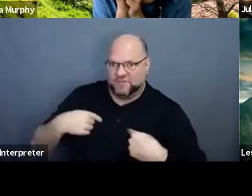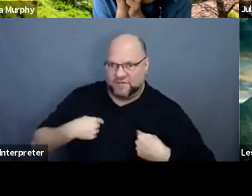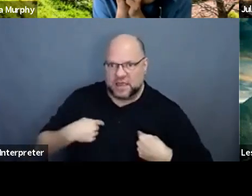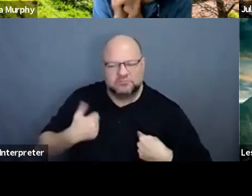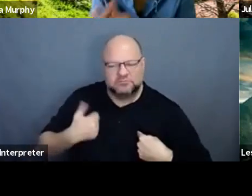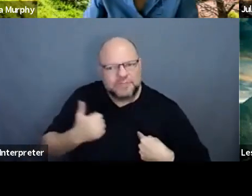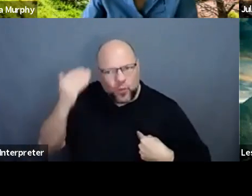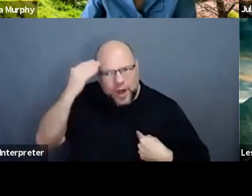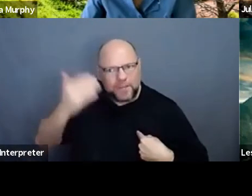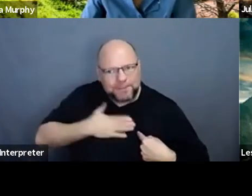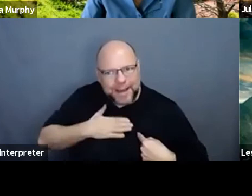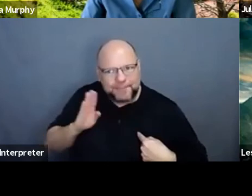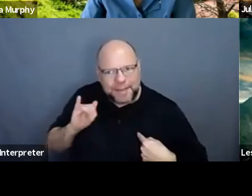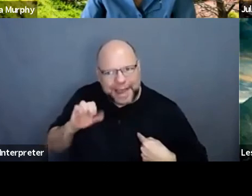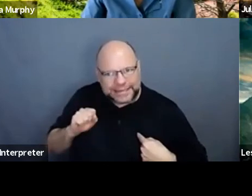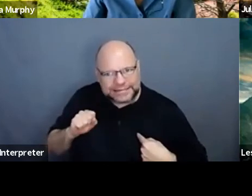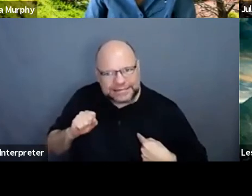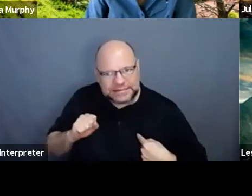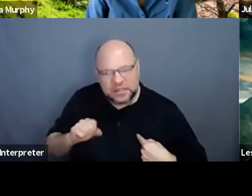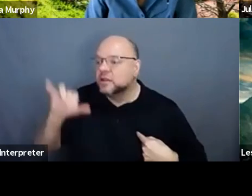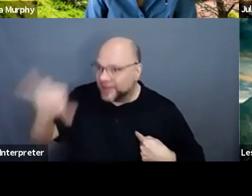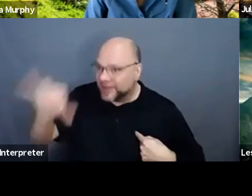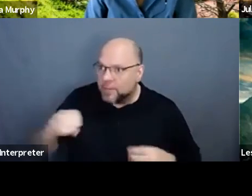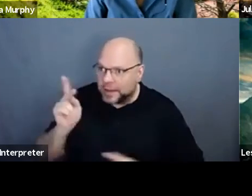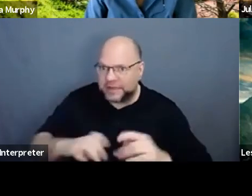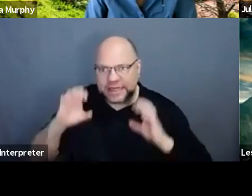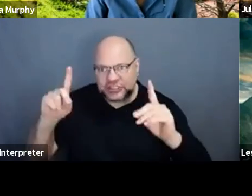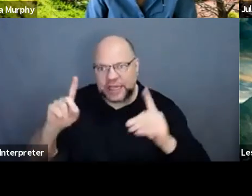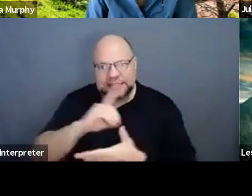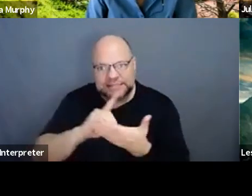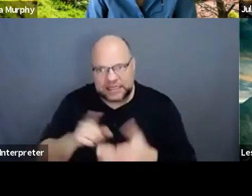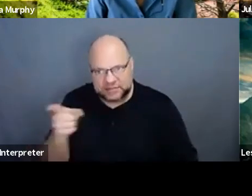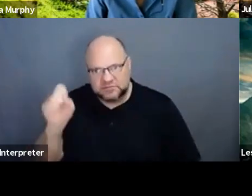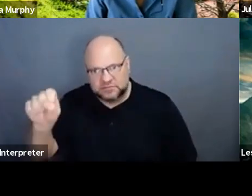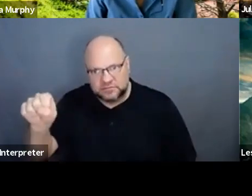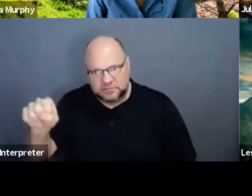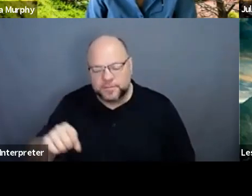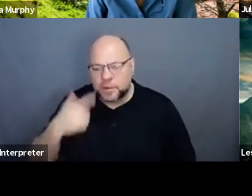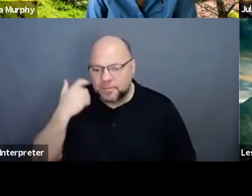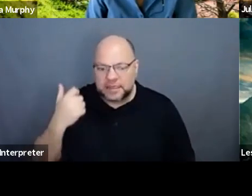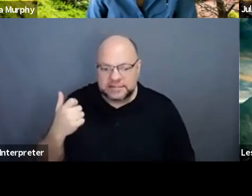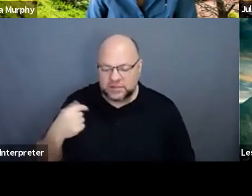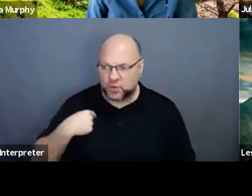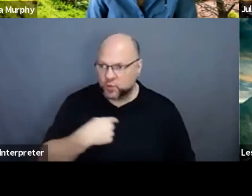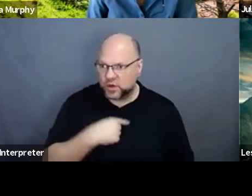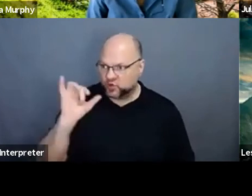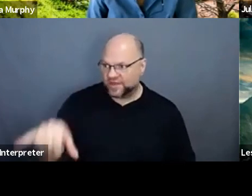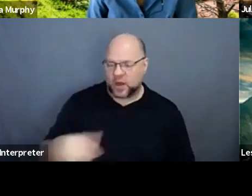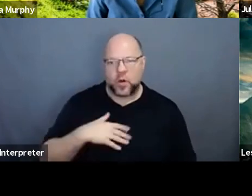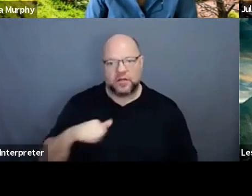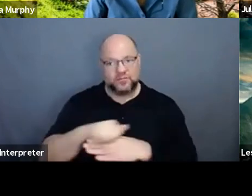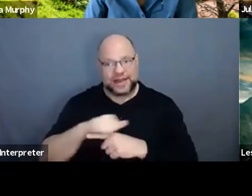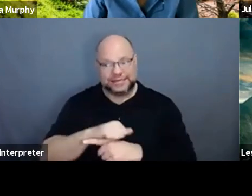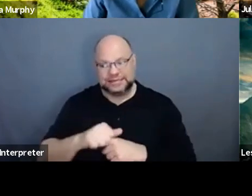of my biases. And that's why I think more people need to be educated in design, because we do that, or this practice, and I